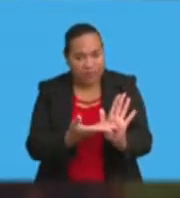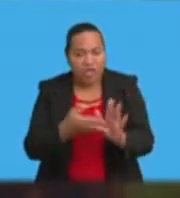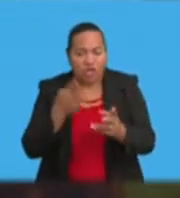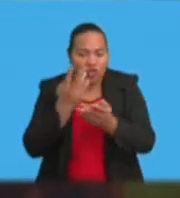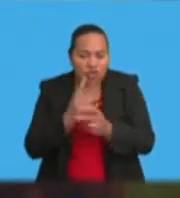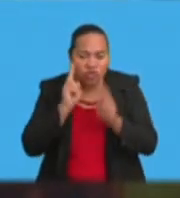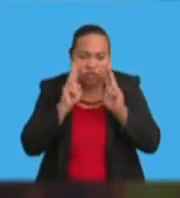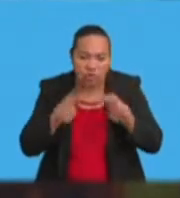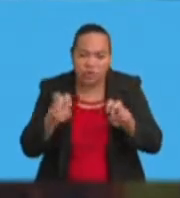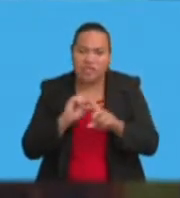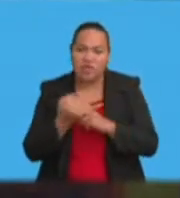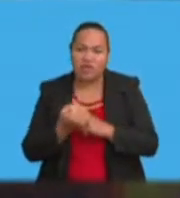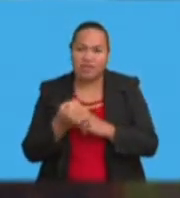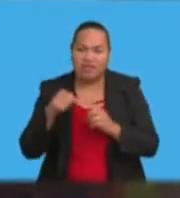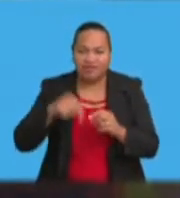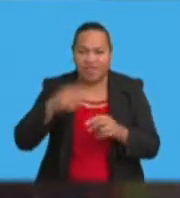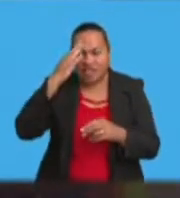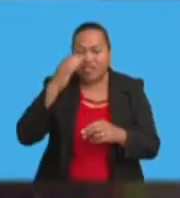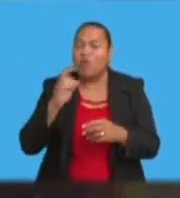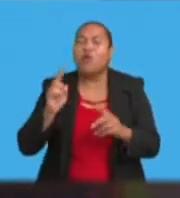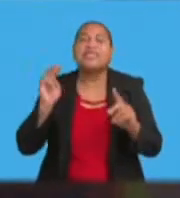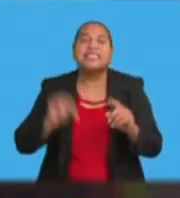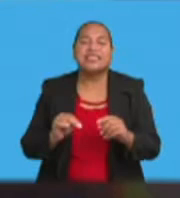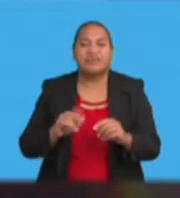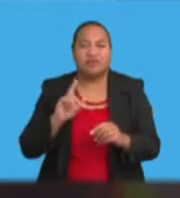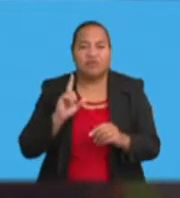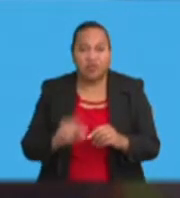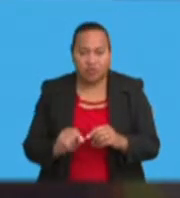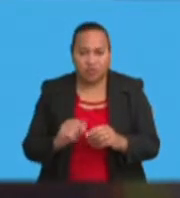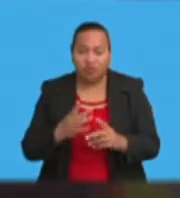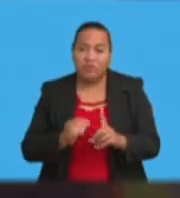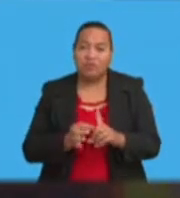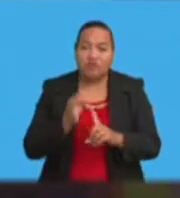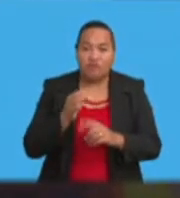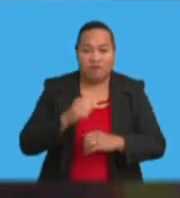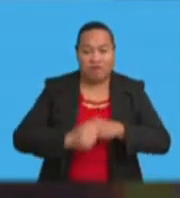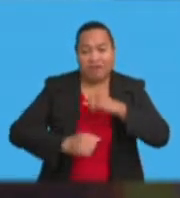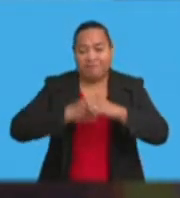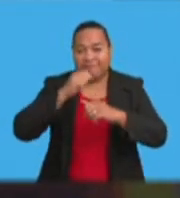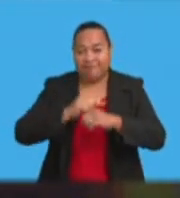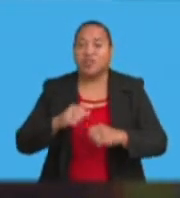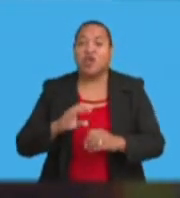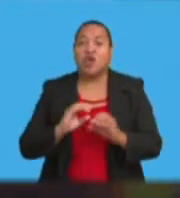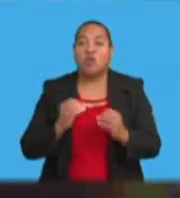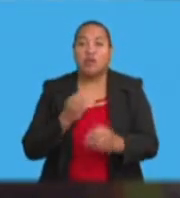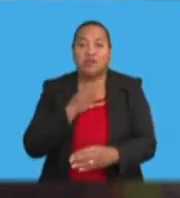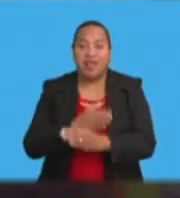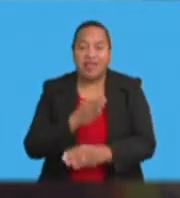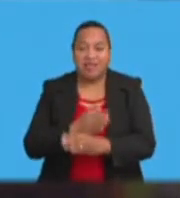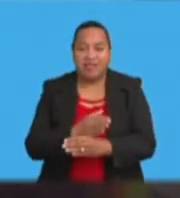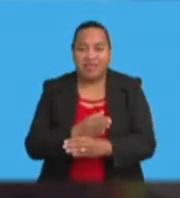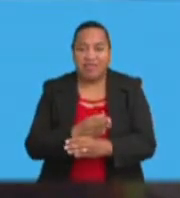country and what needs to be done to try to build up or improve occupational health in the country. So in terms of what